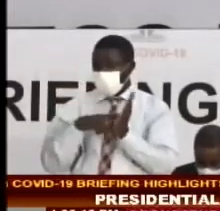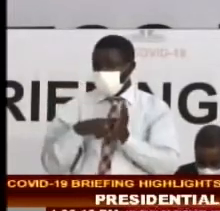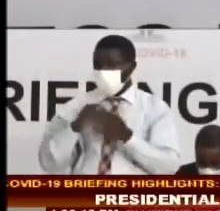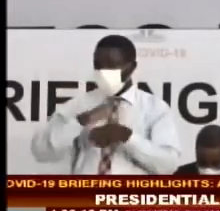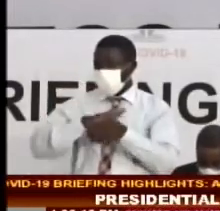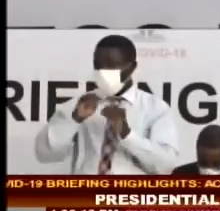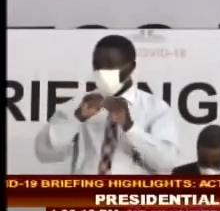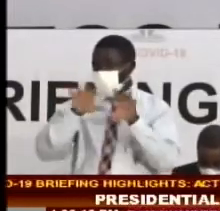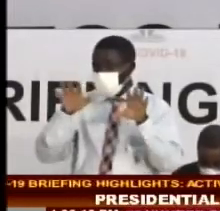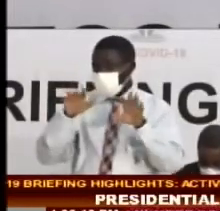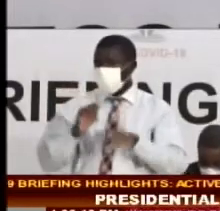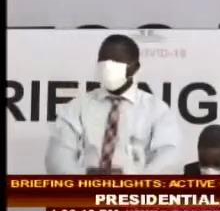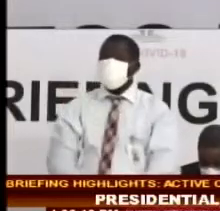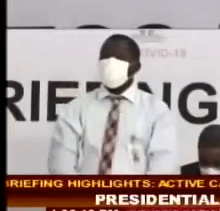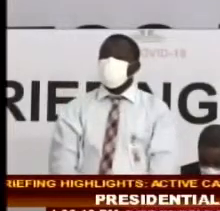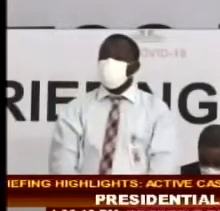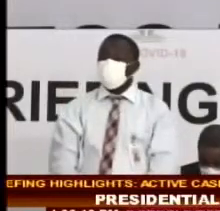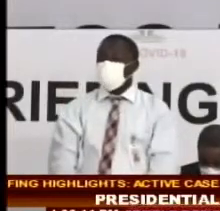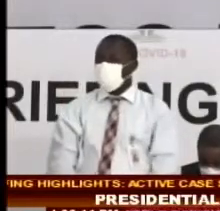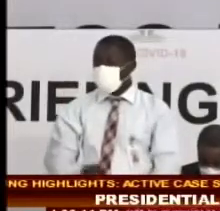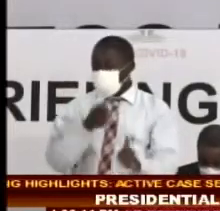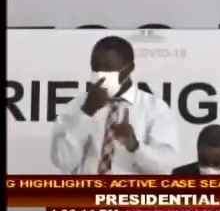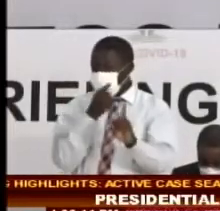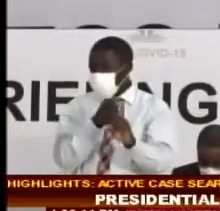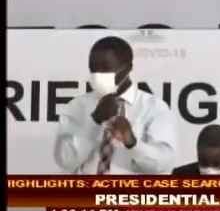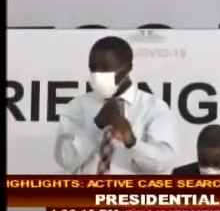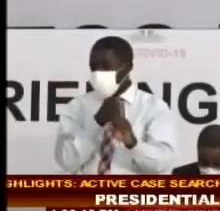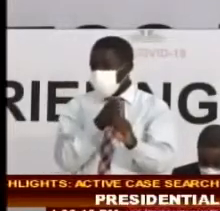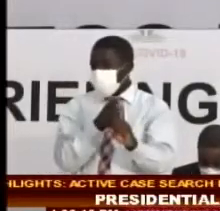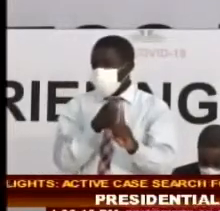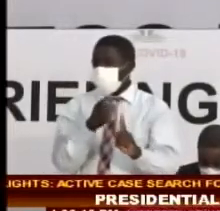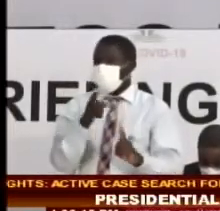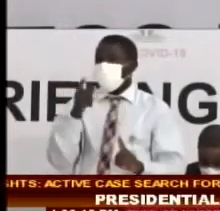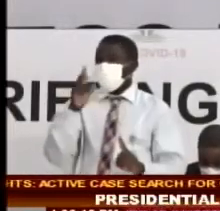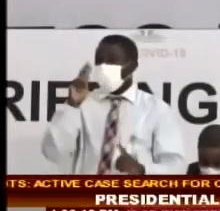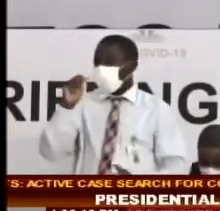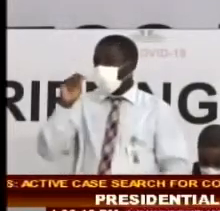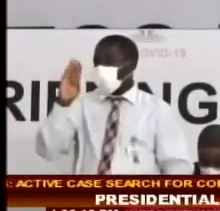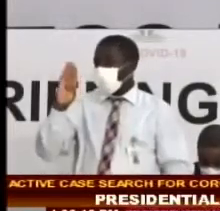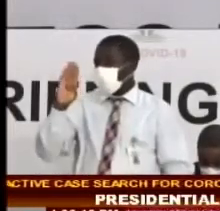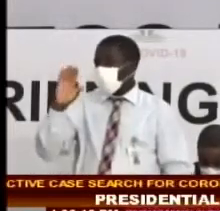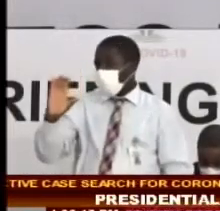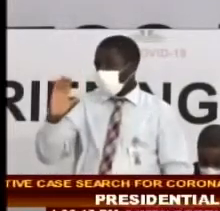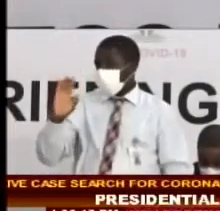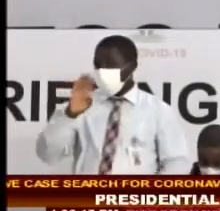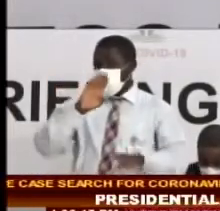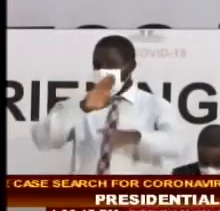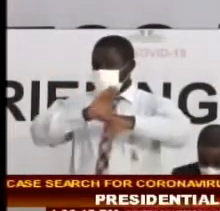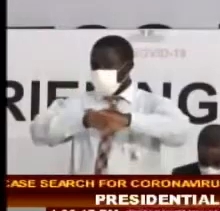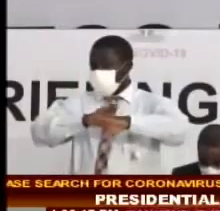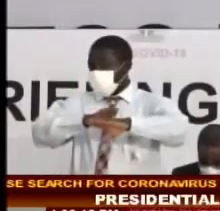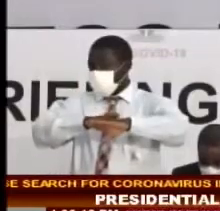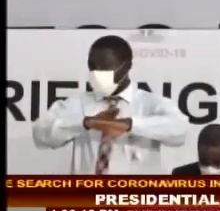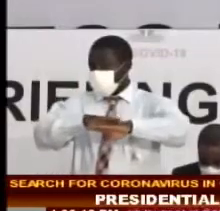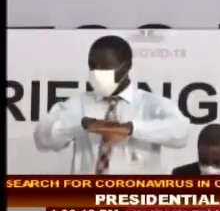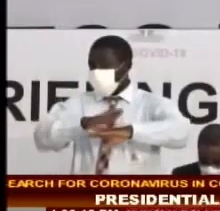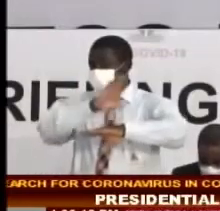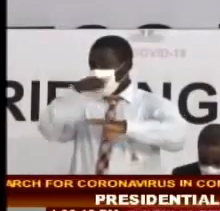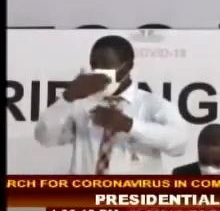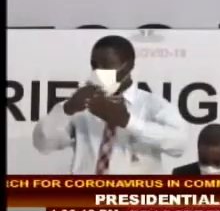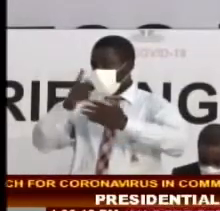COVID-19. In particular, the Commission has warned the stations against bringing on